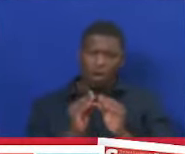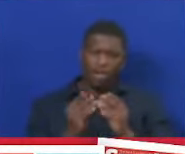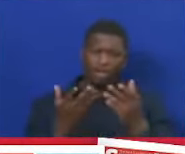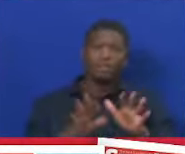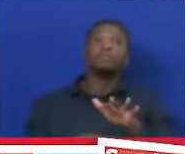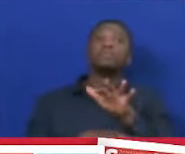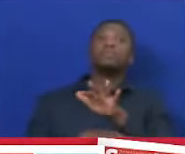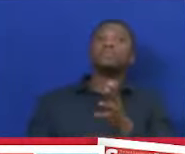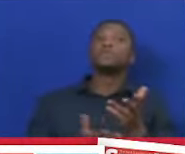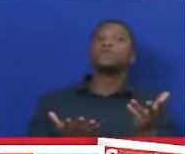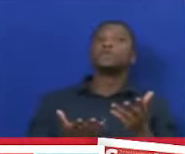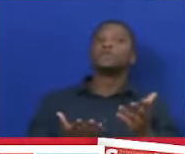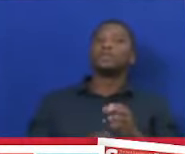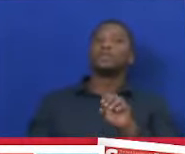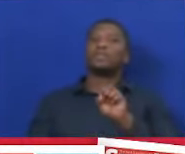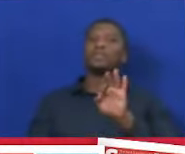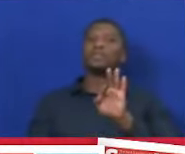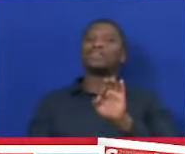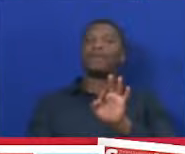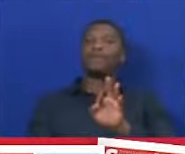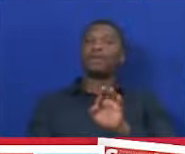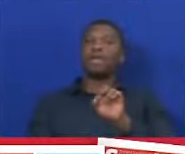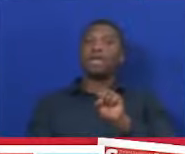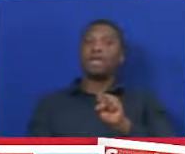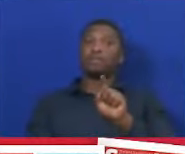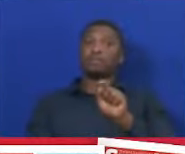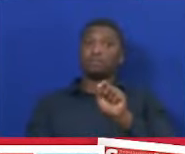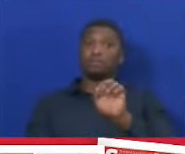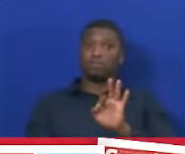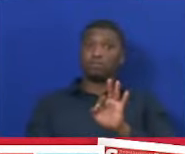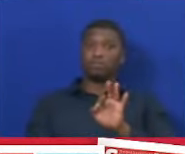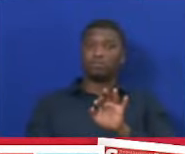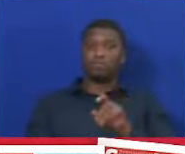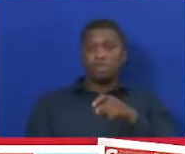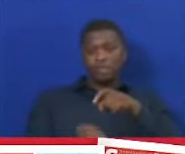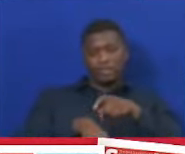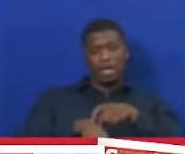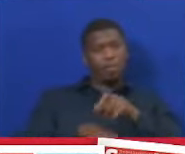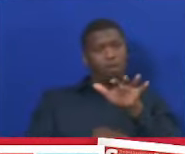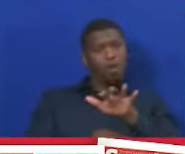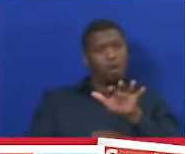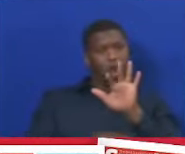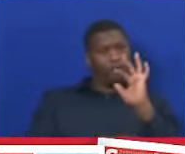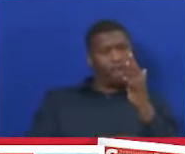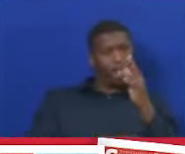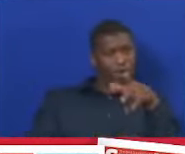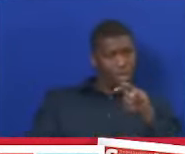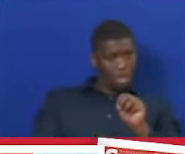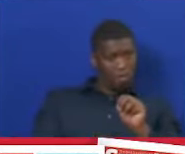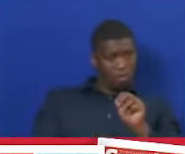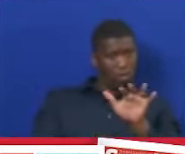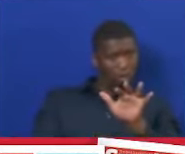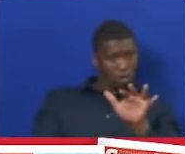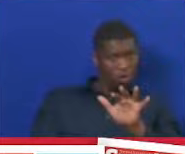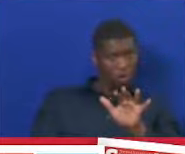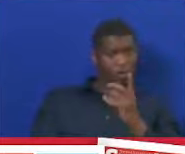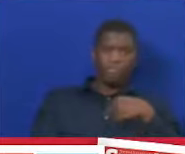around 1700 hours, we then left the STF offices and we